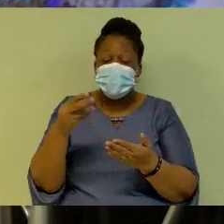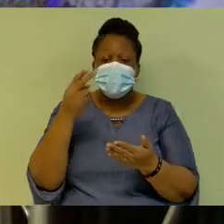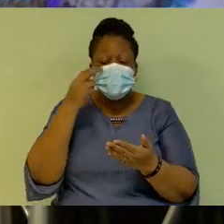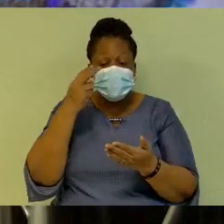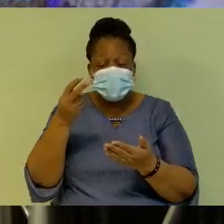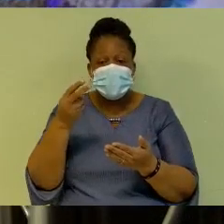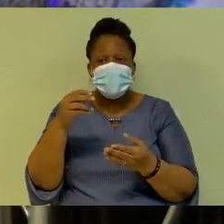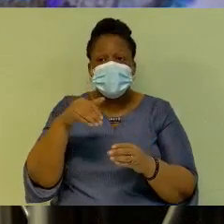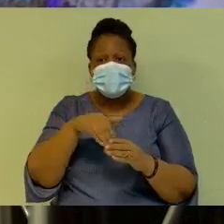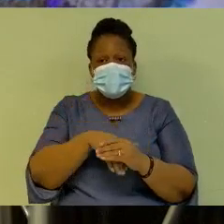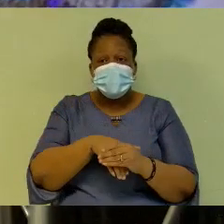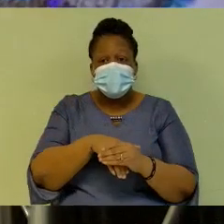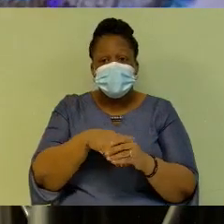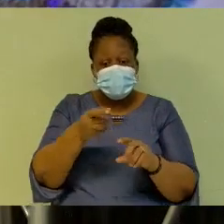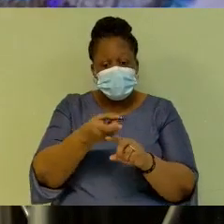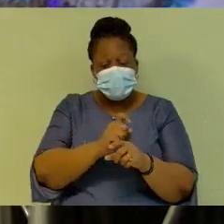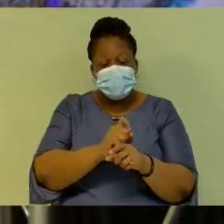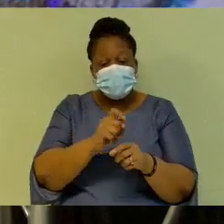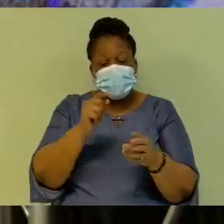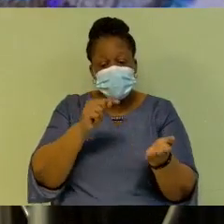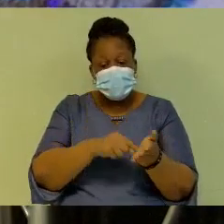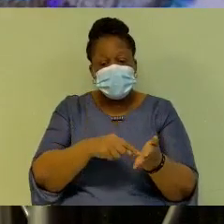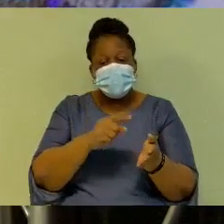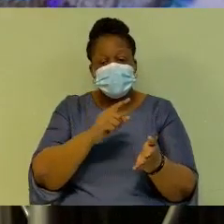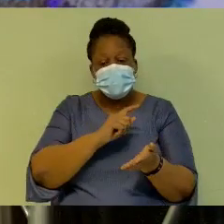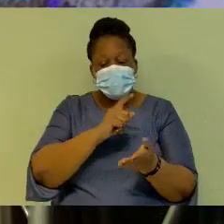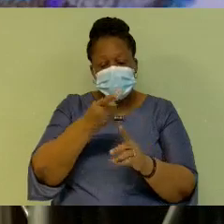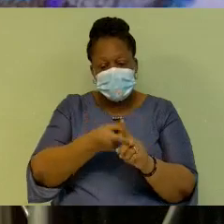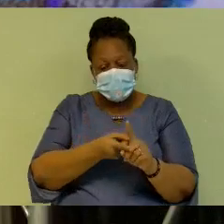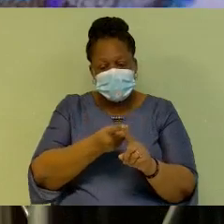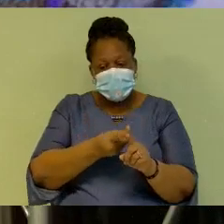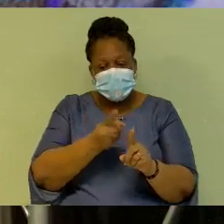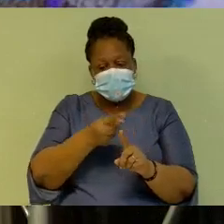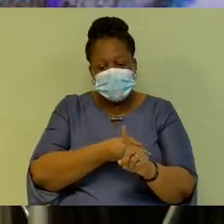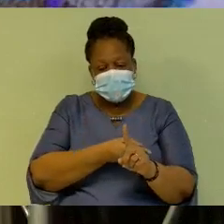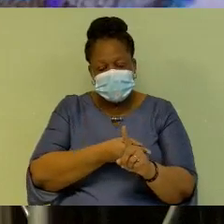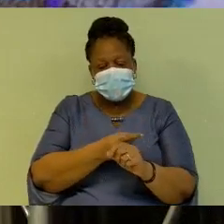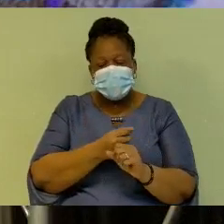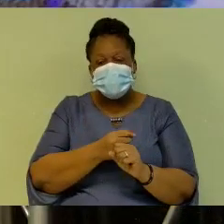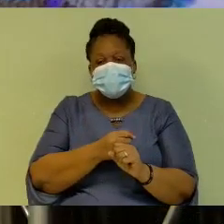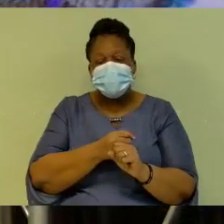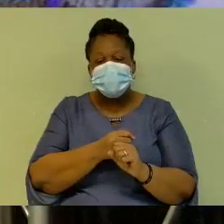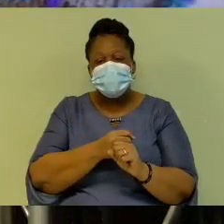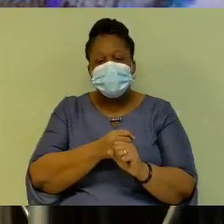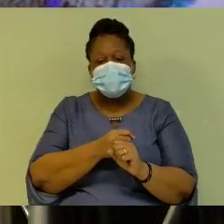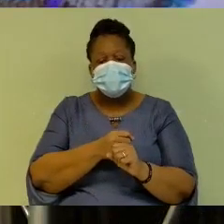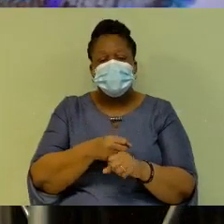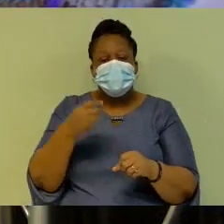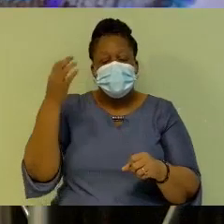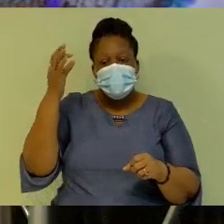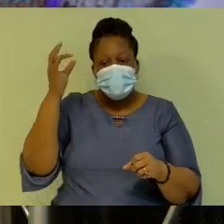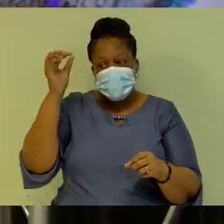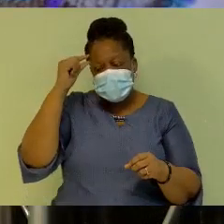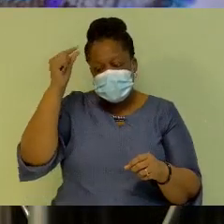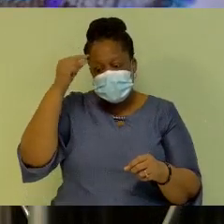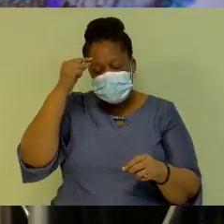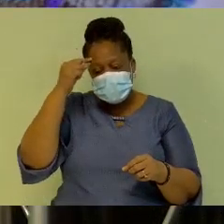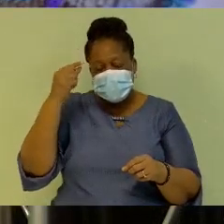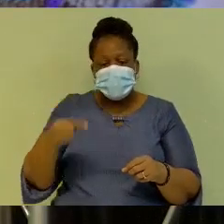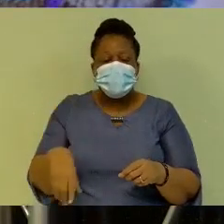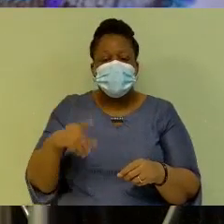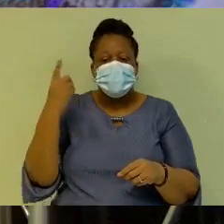of nurses from this month. The federal cabinet has also committed to continuing its engagement with the leadership of the